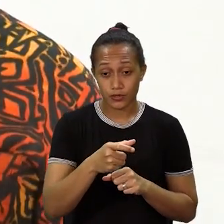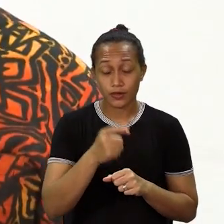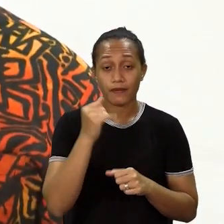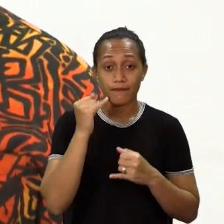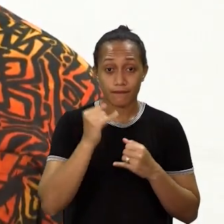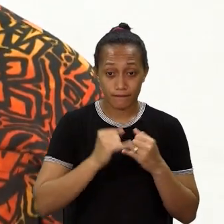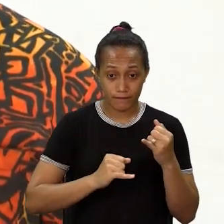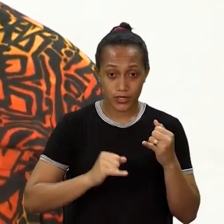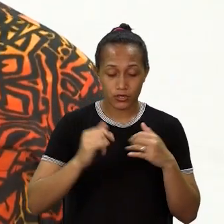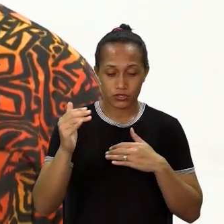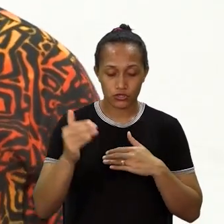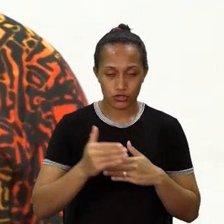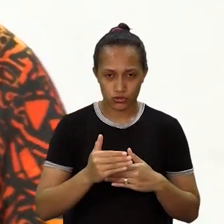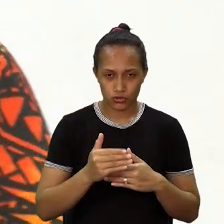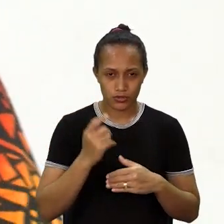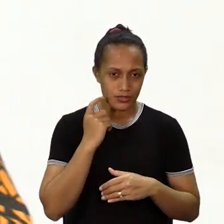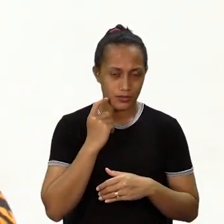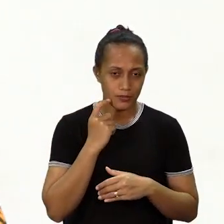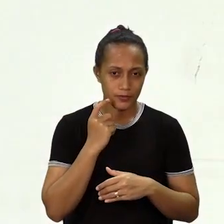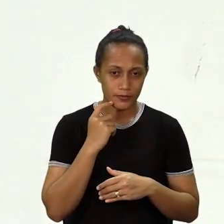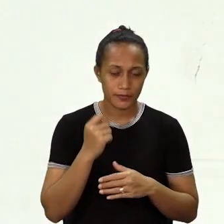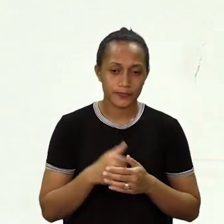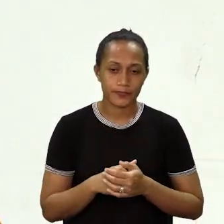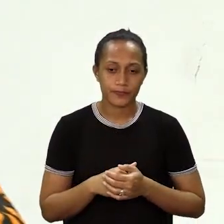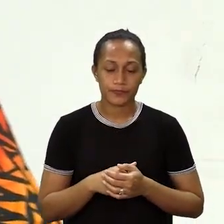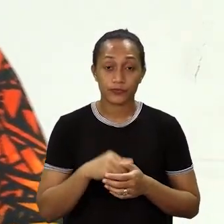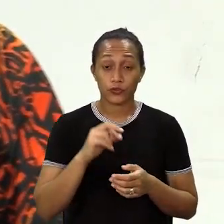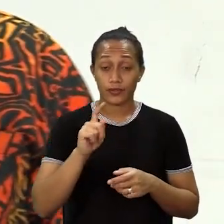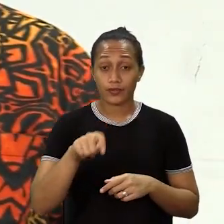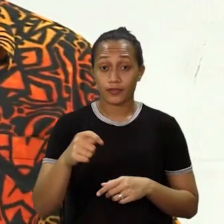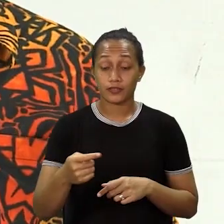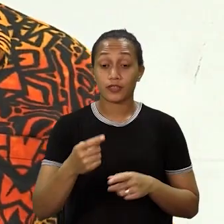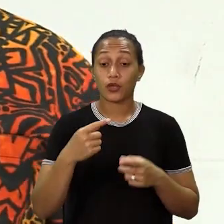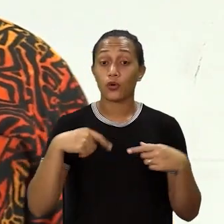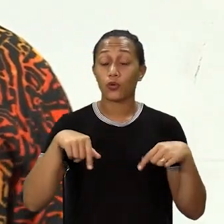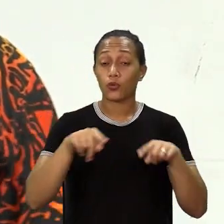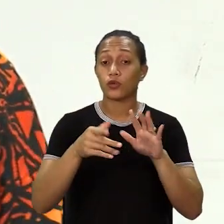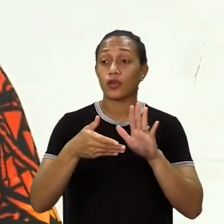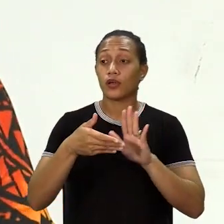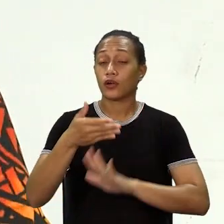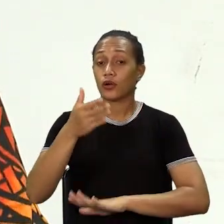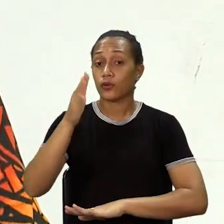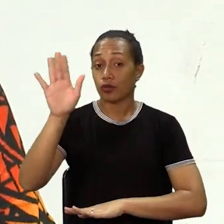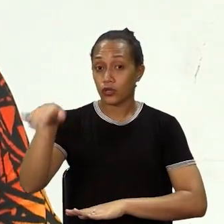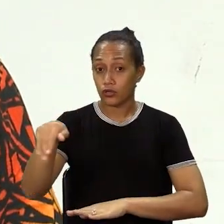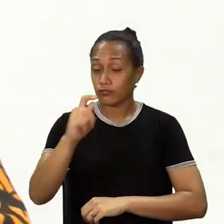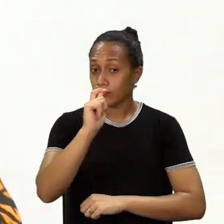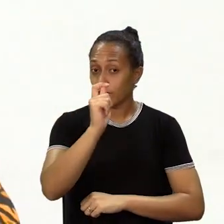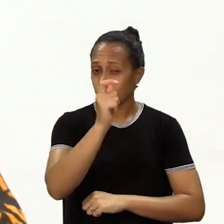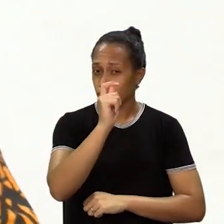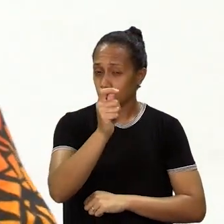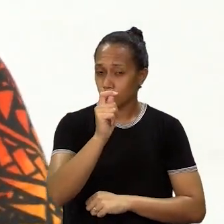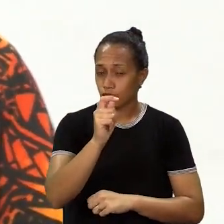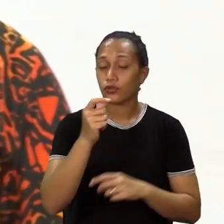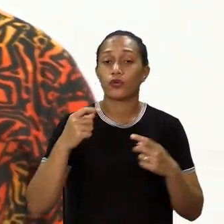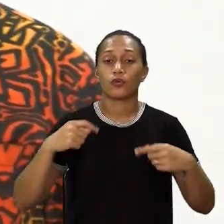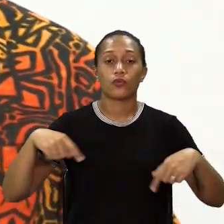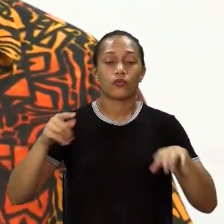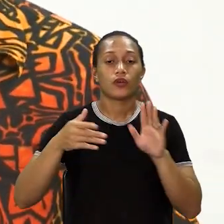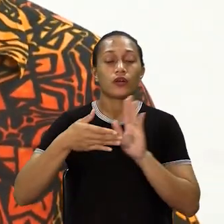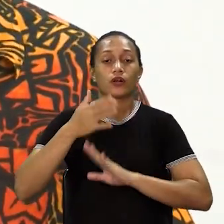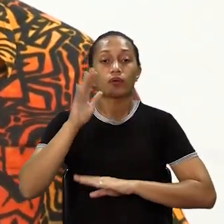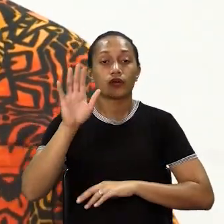to make the word very short and simple. Right, the next one, we are going home very